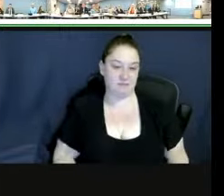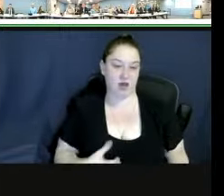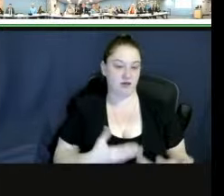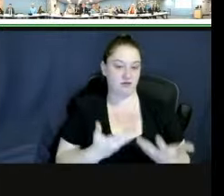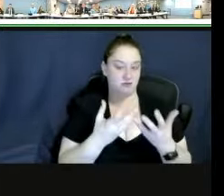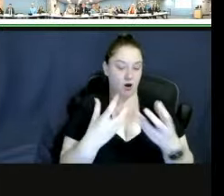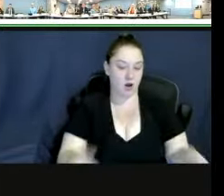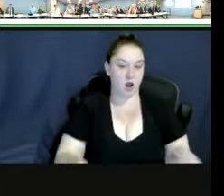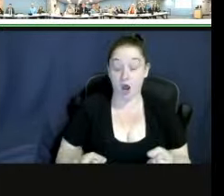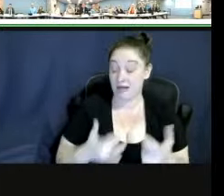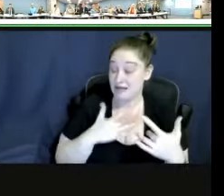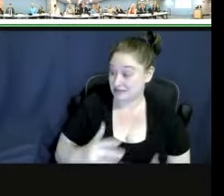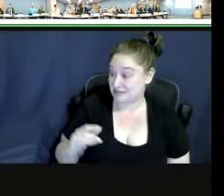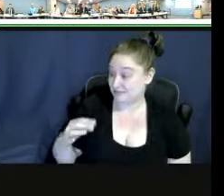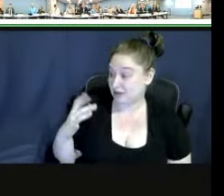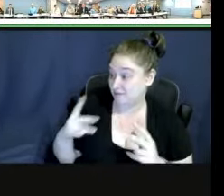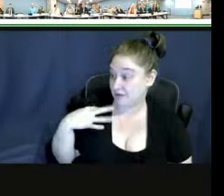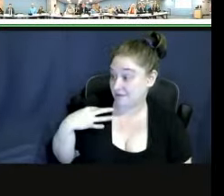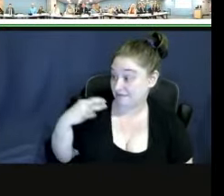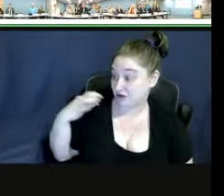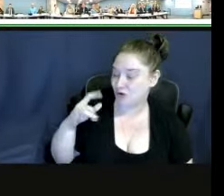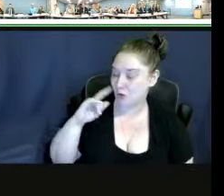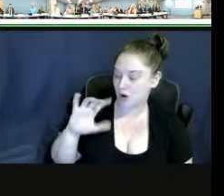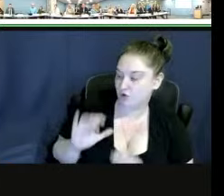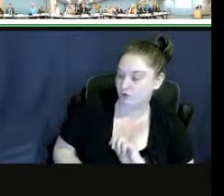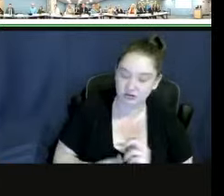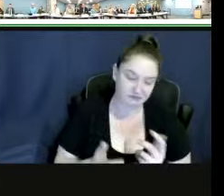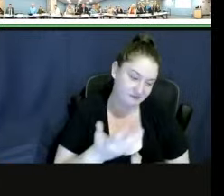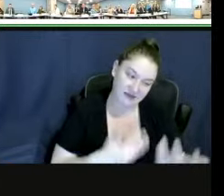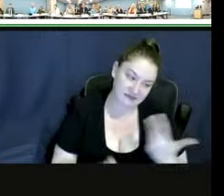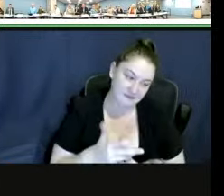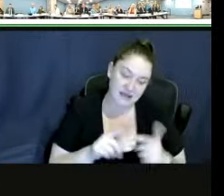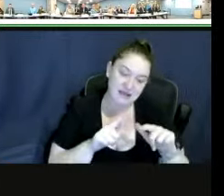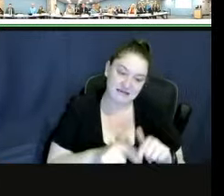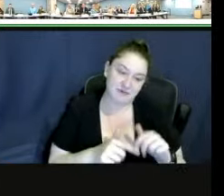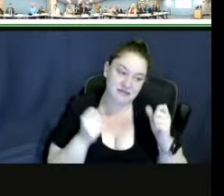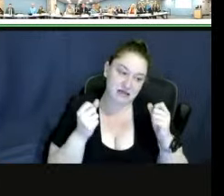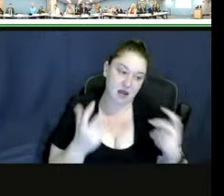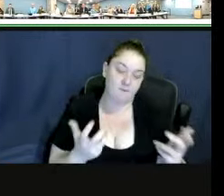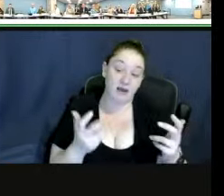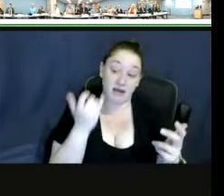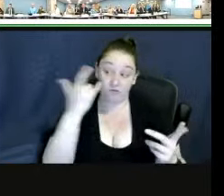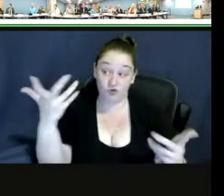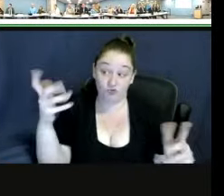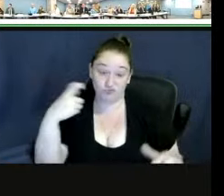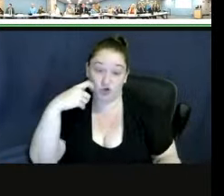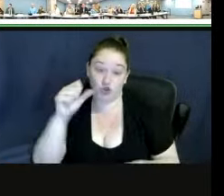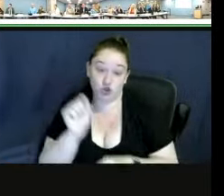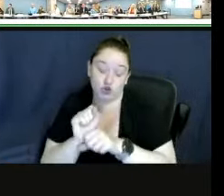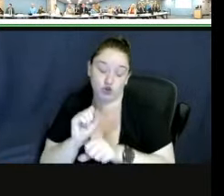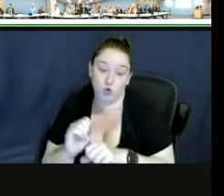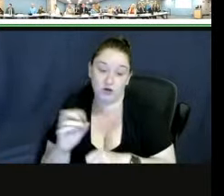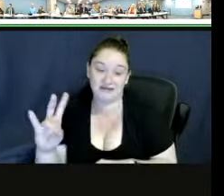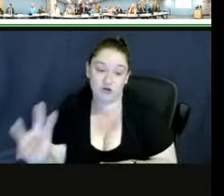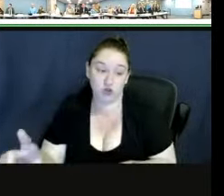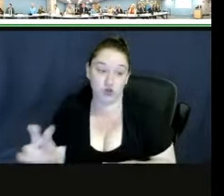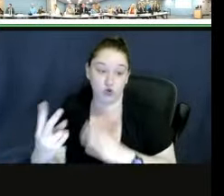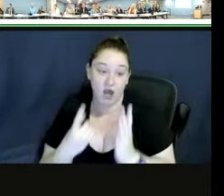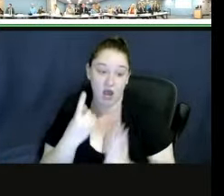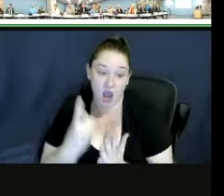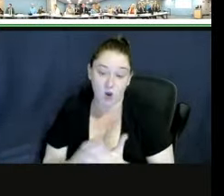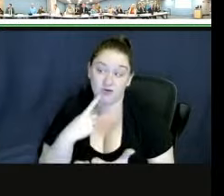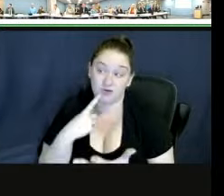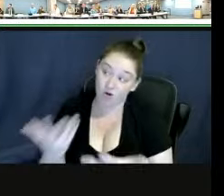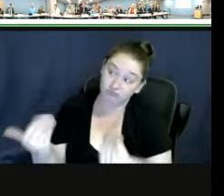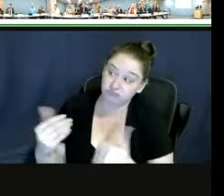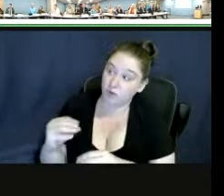for that, or do you have to force them? It's a mix. It just depends on how many, if you've worked a 72-hour shift and they're calling you to work overtime, you're probably gonna say, yeah,